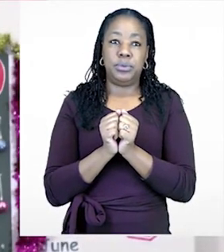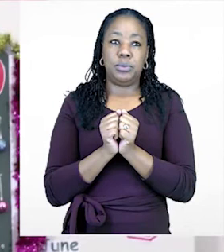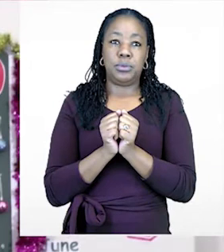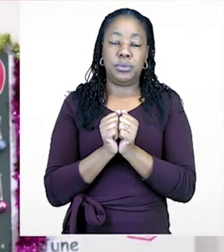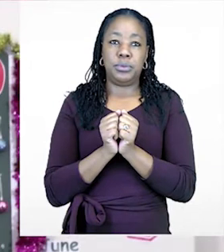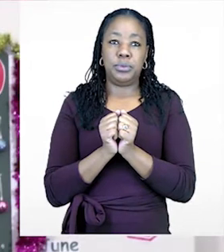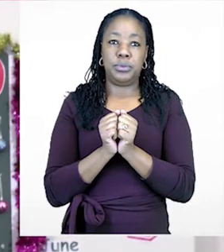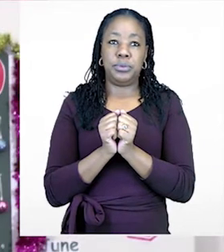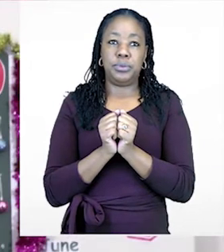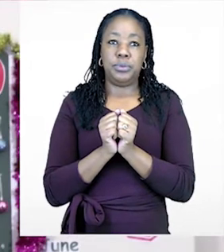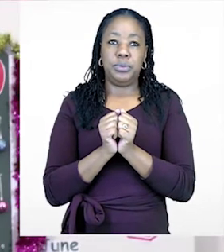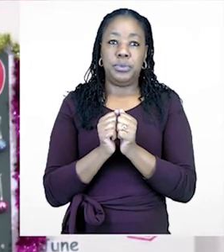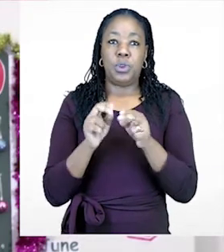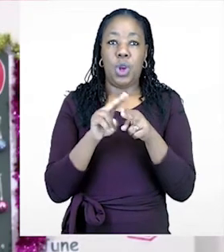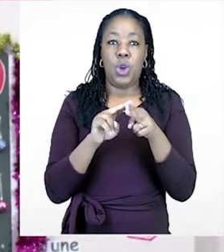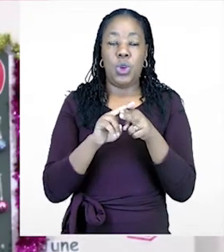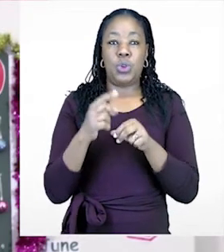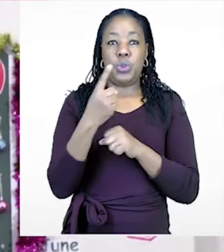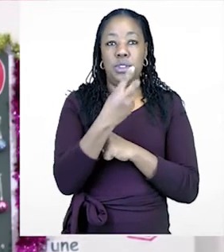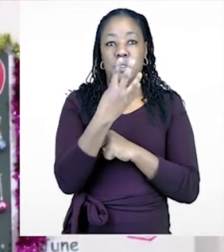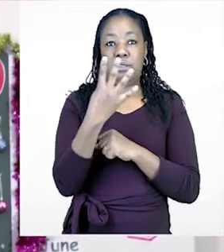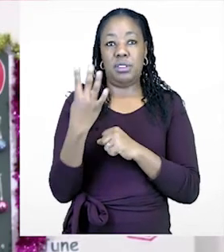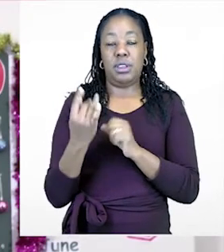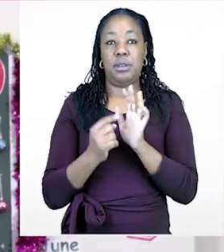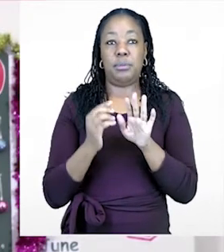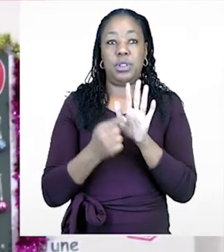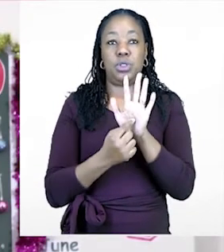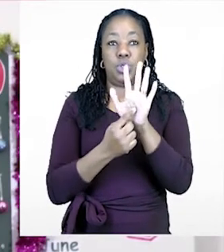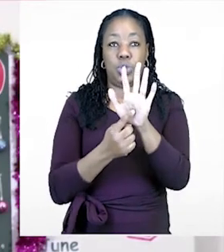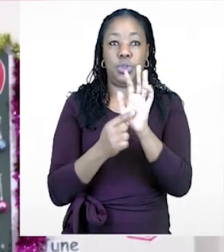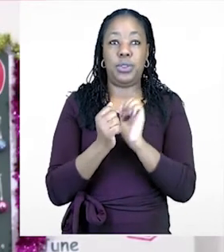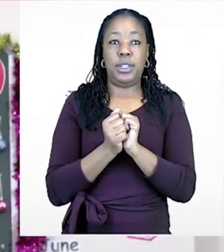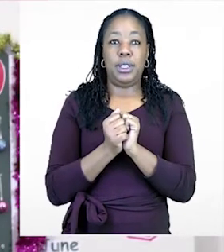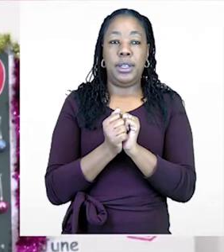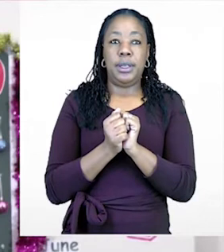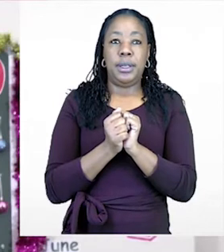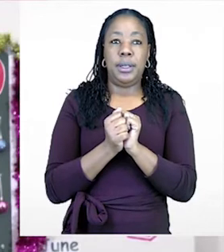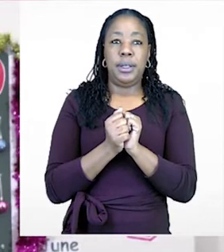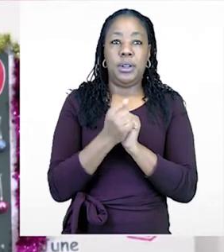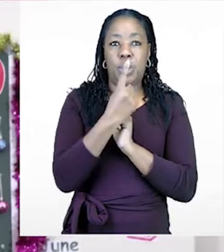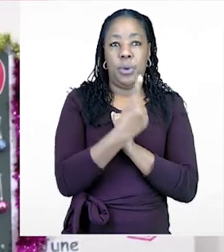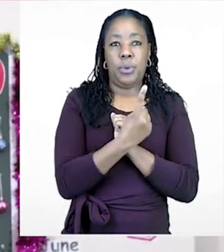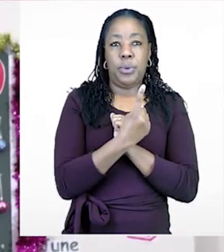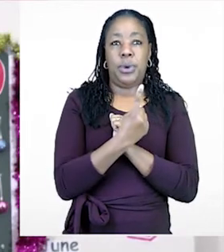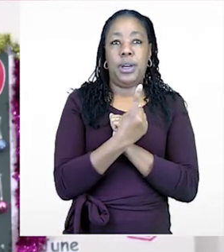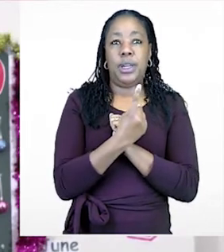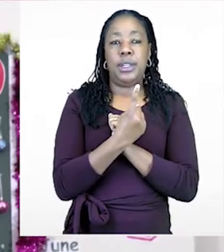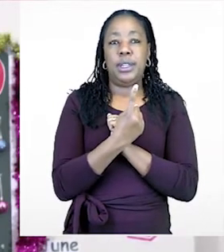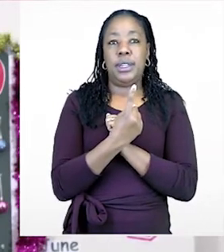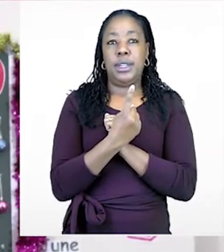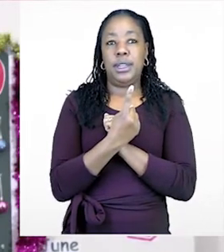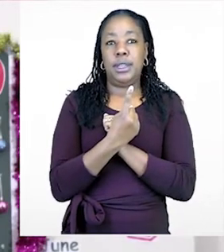number line to help us fill in the missing boxes. The first one is 1. And then the